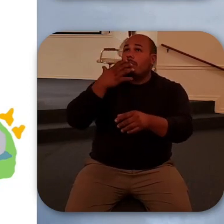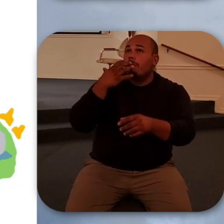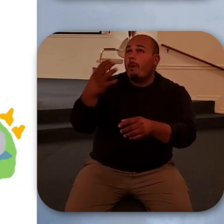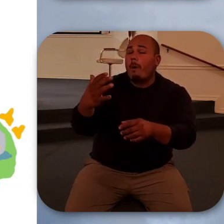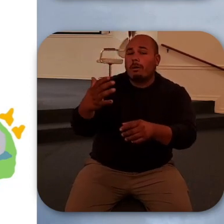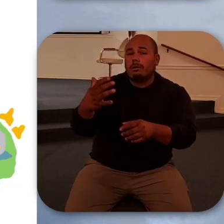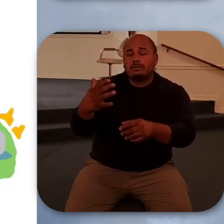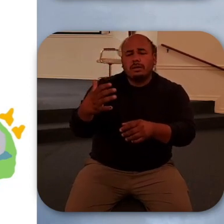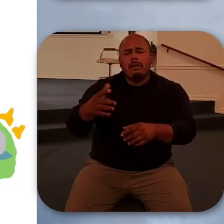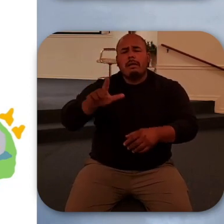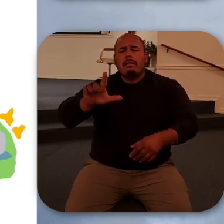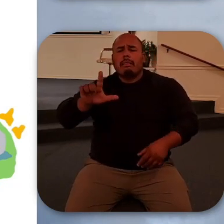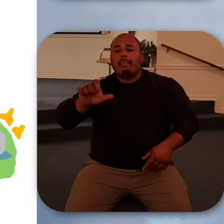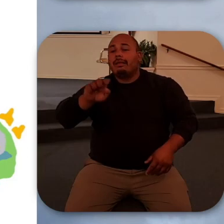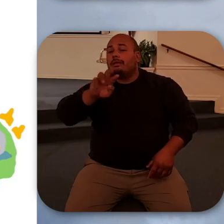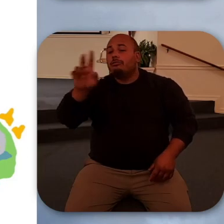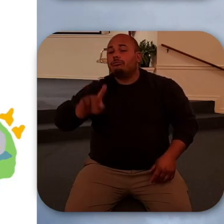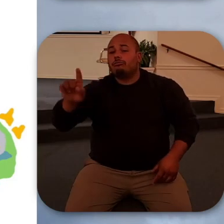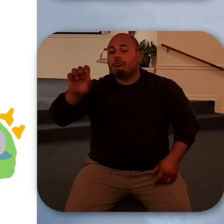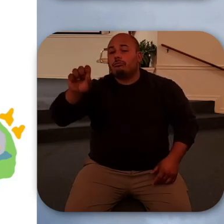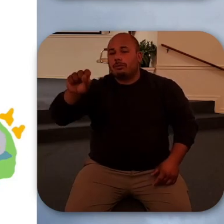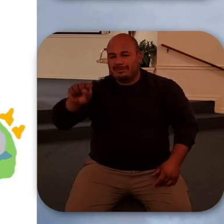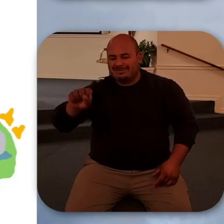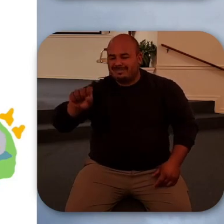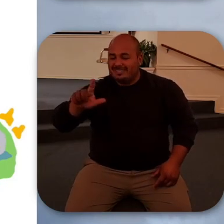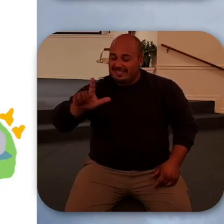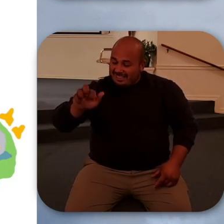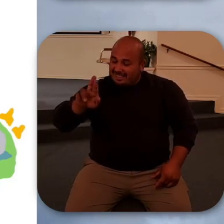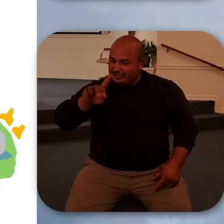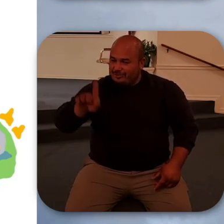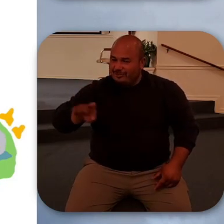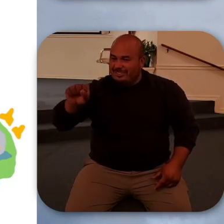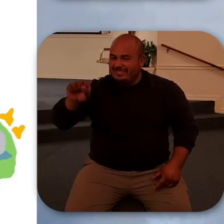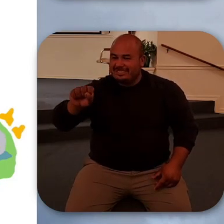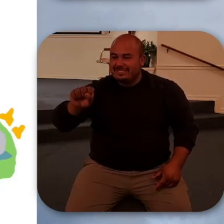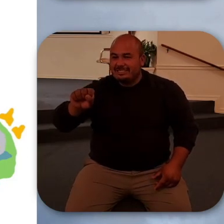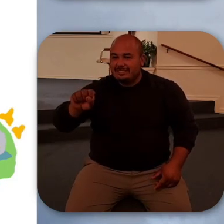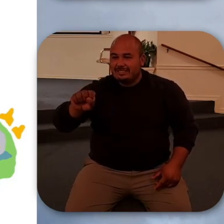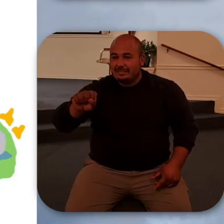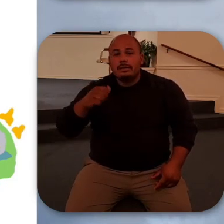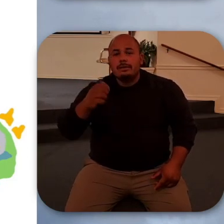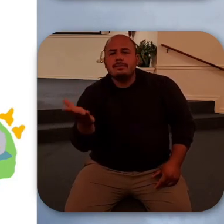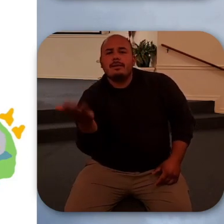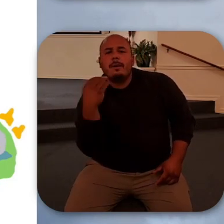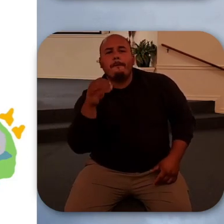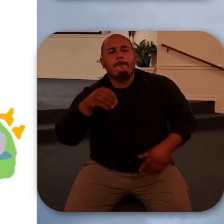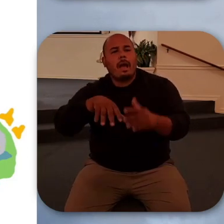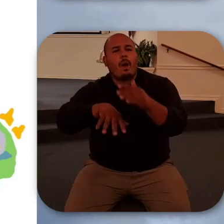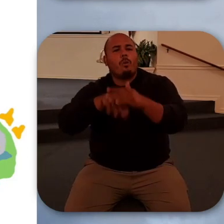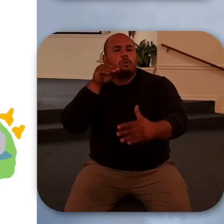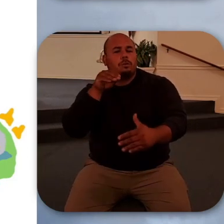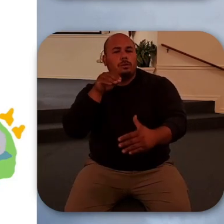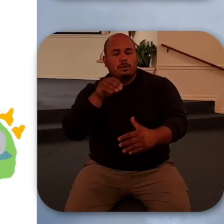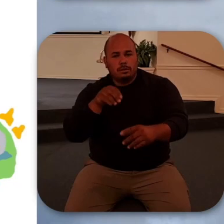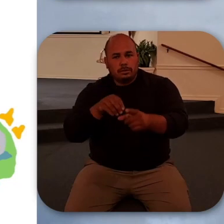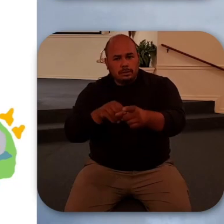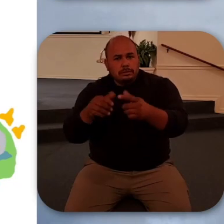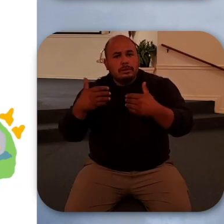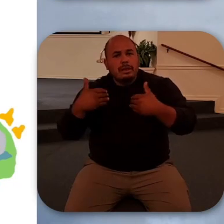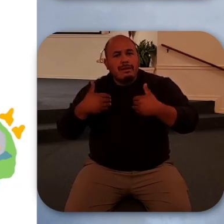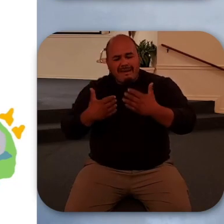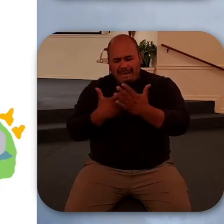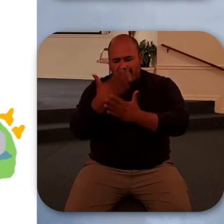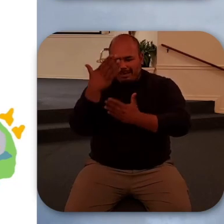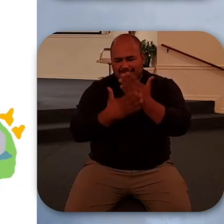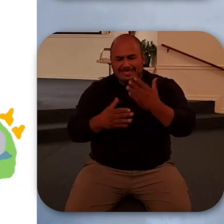voice, Lazarus, come out. The dead man came out, his hands and feet wrapped with strips